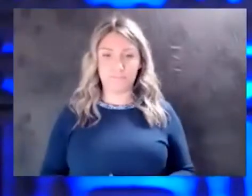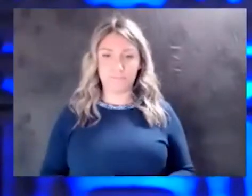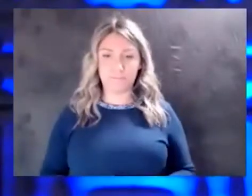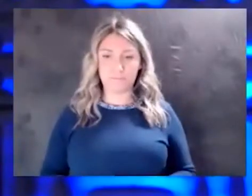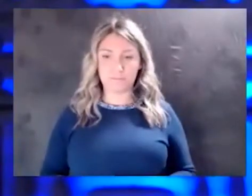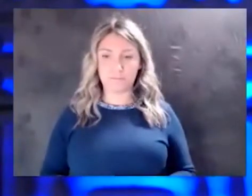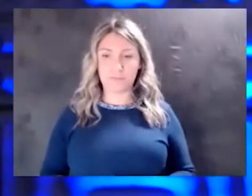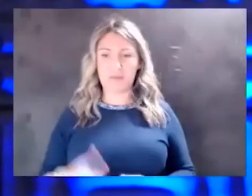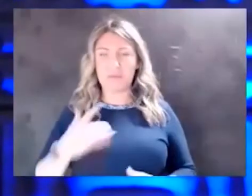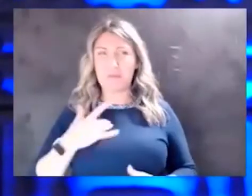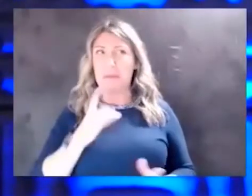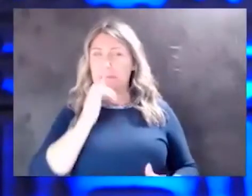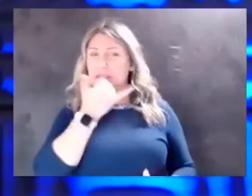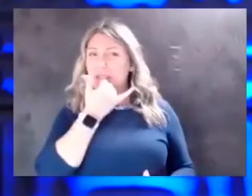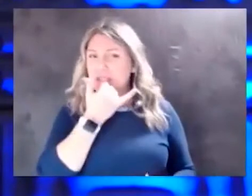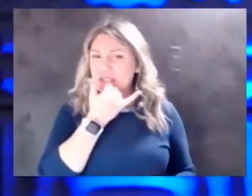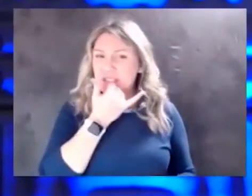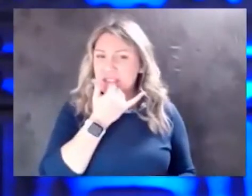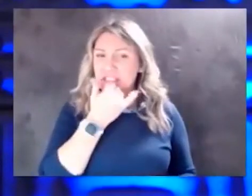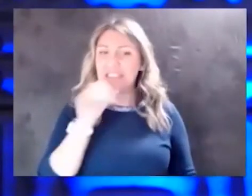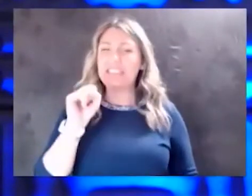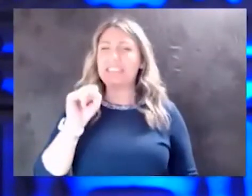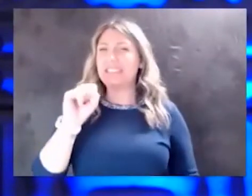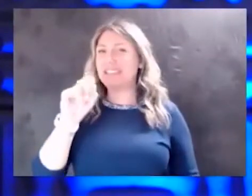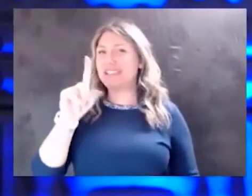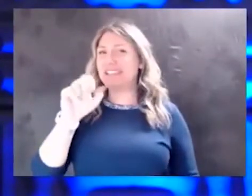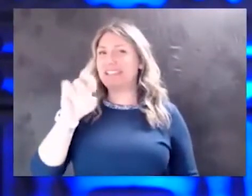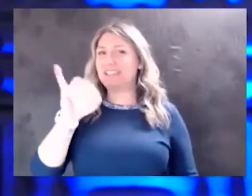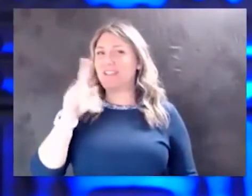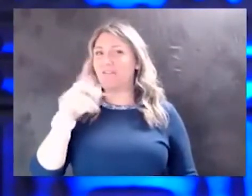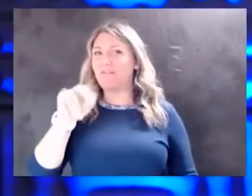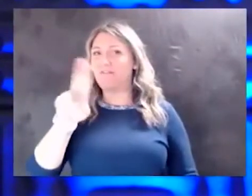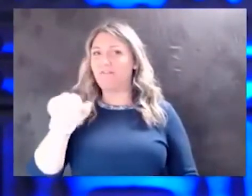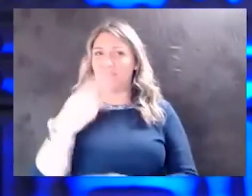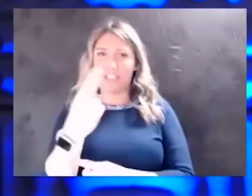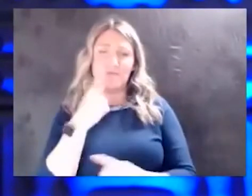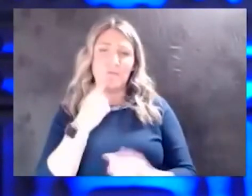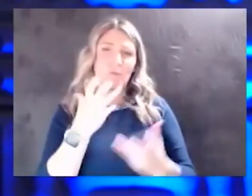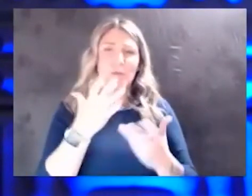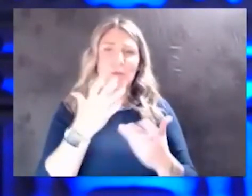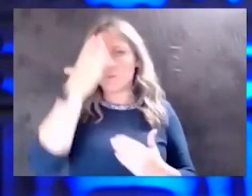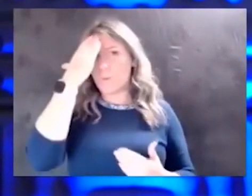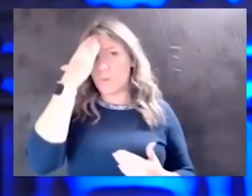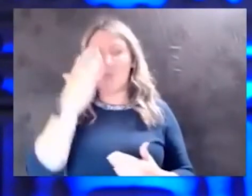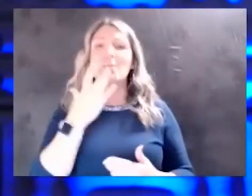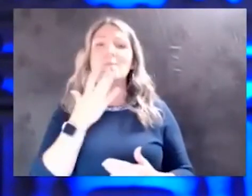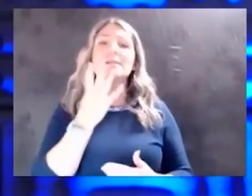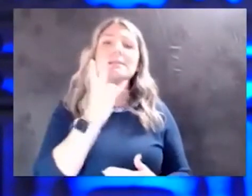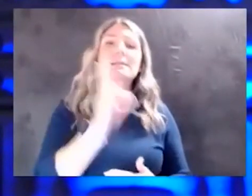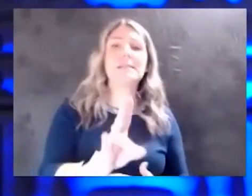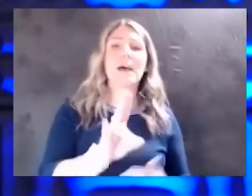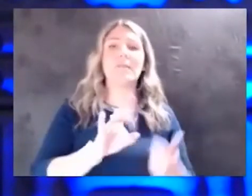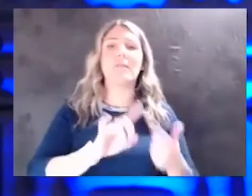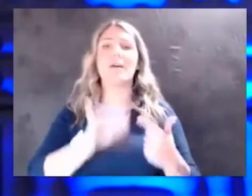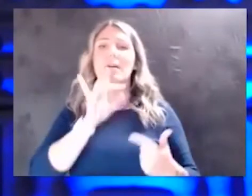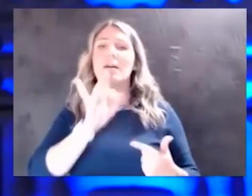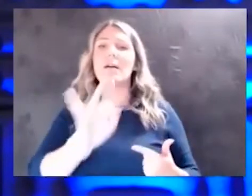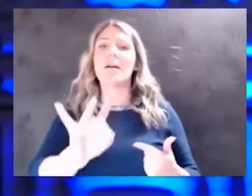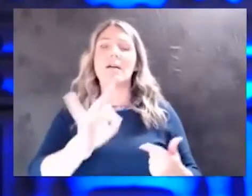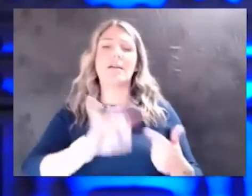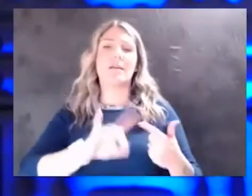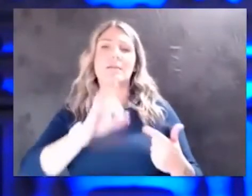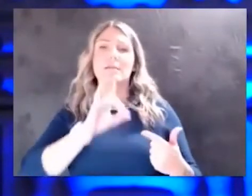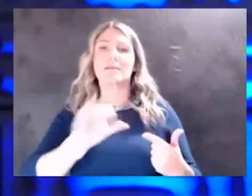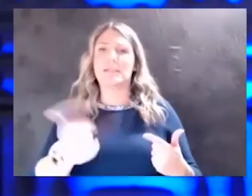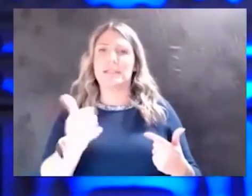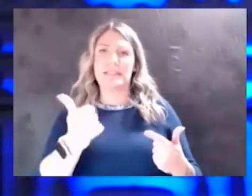but Selfish wants to know, my children ages 7 and 10 are not eligible for vaccine, yet our district is not